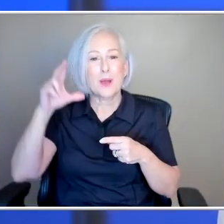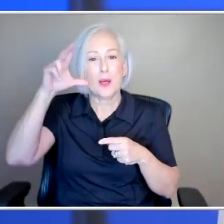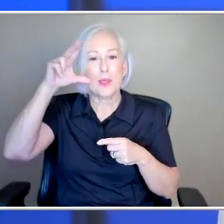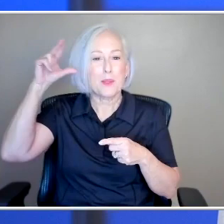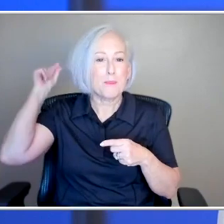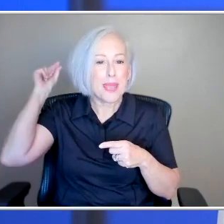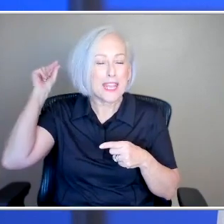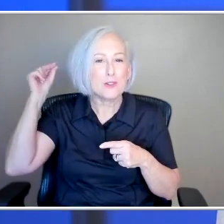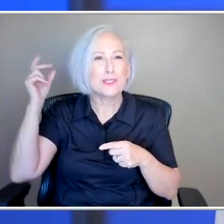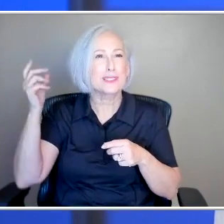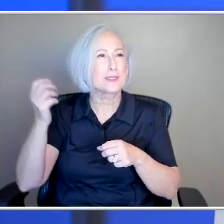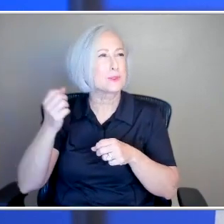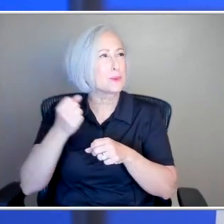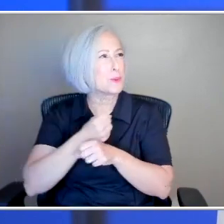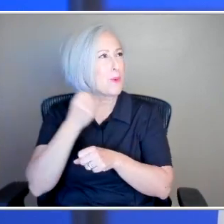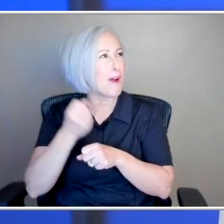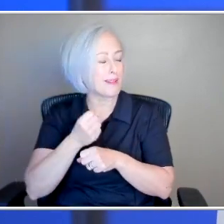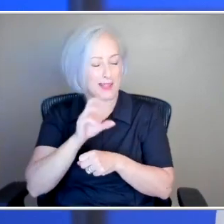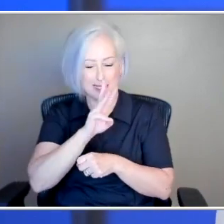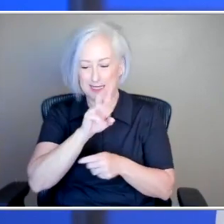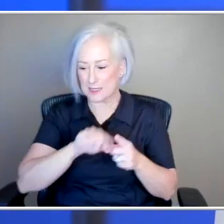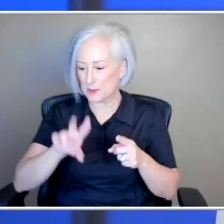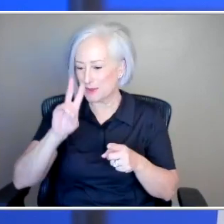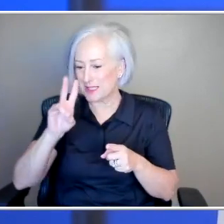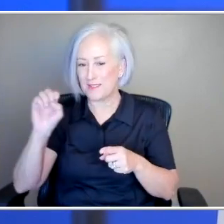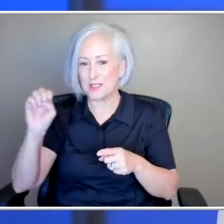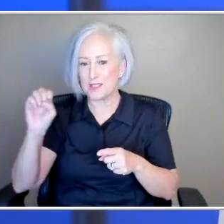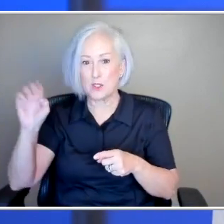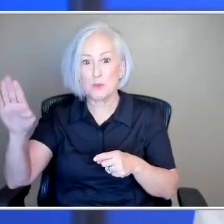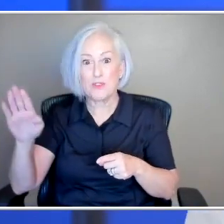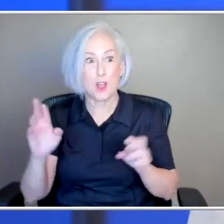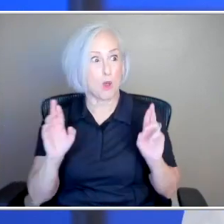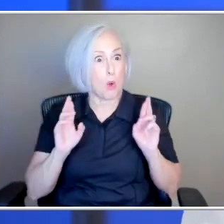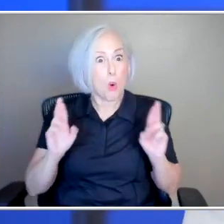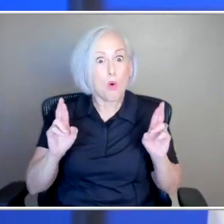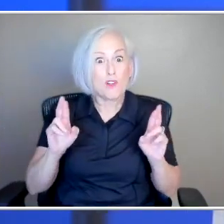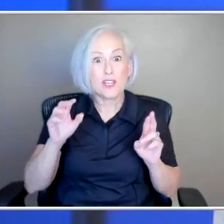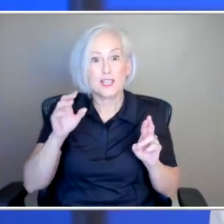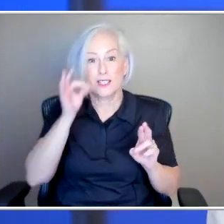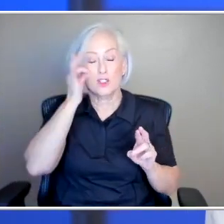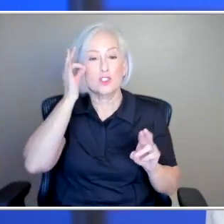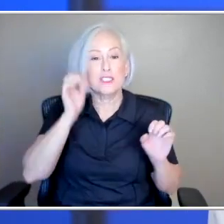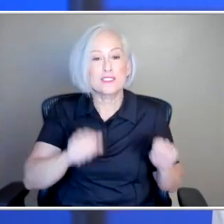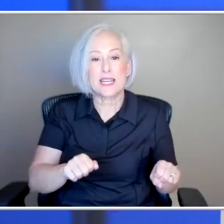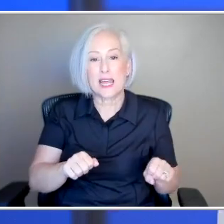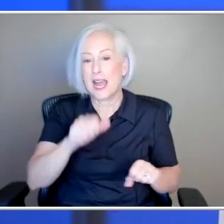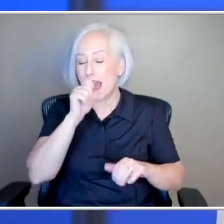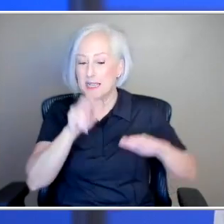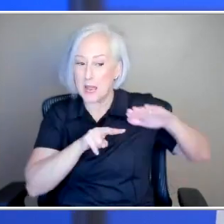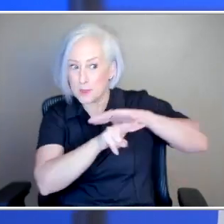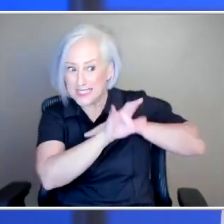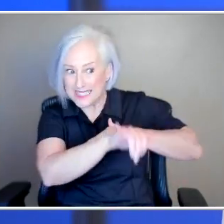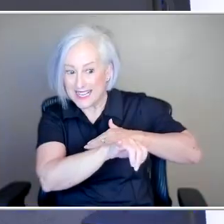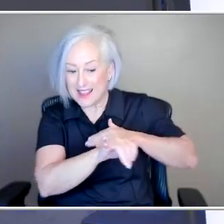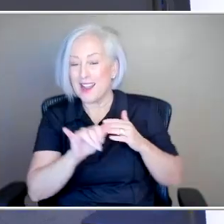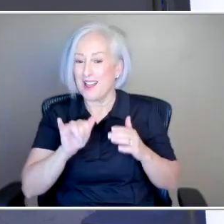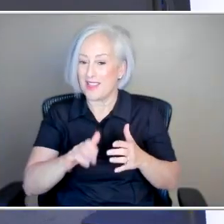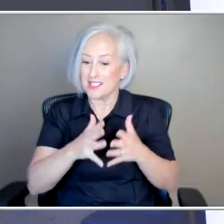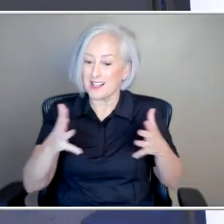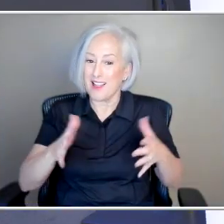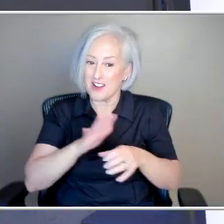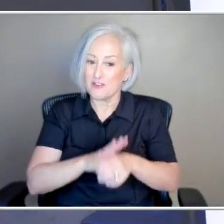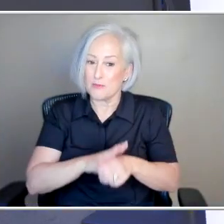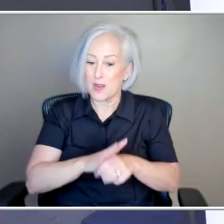past 20 years or so. Hopefully the Chiefs can do that. It's a lot of pressure. I'm not predicting it. I'm just I'm hoping. Yeah, hoping.